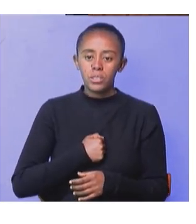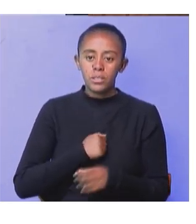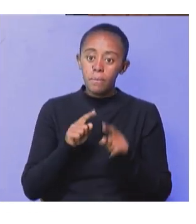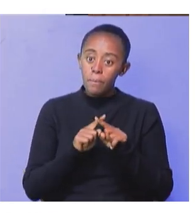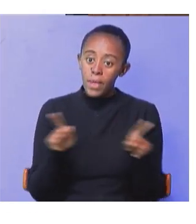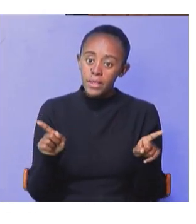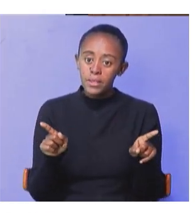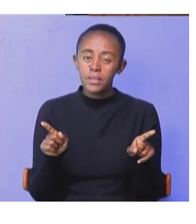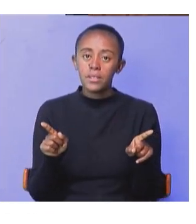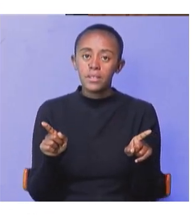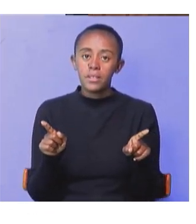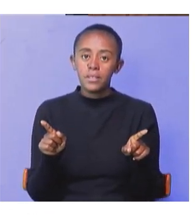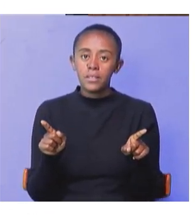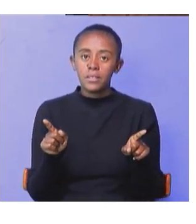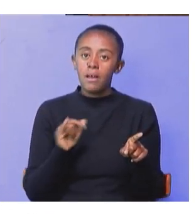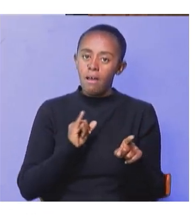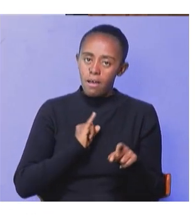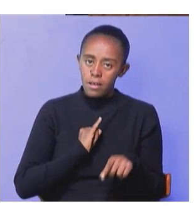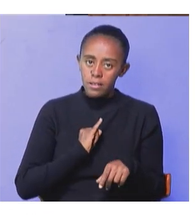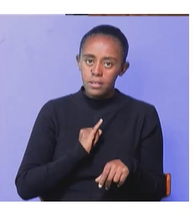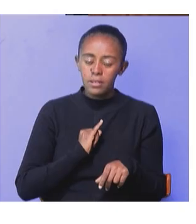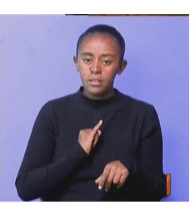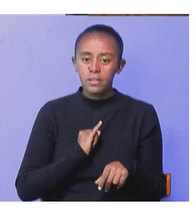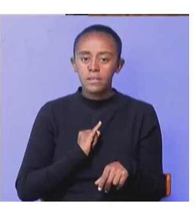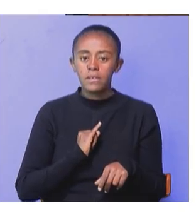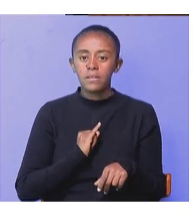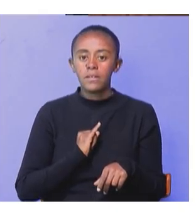but I